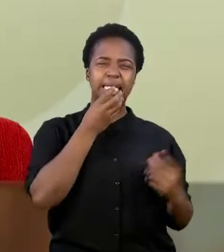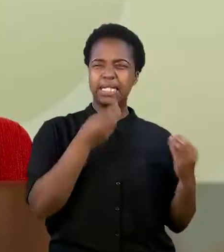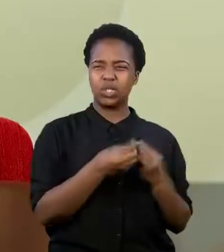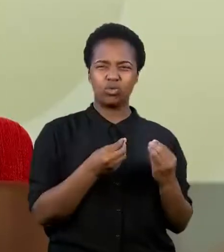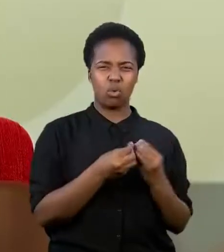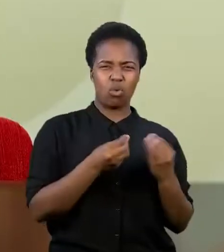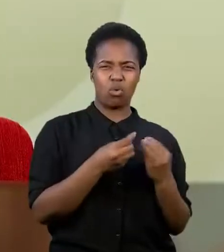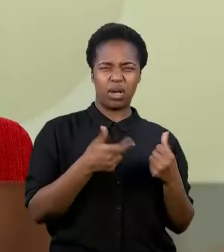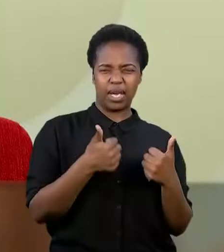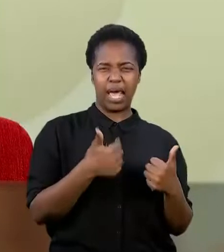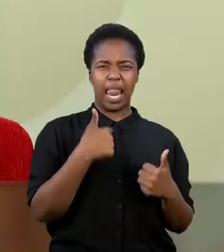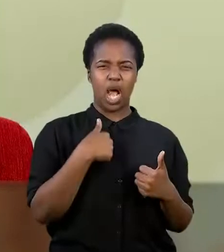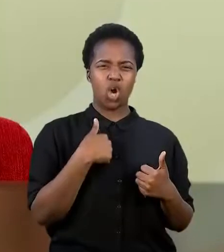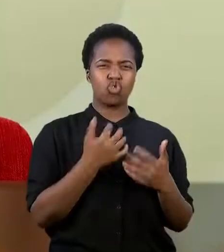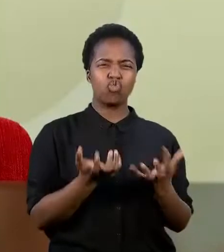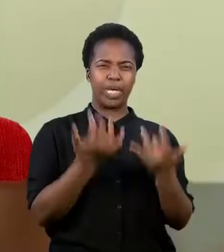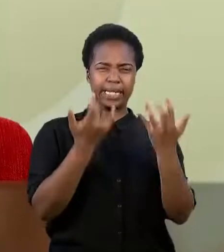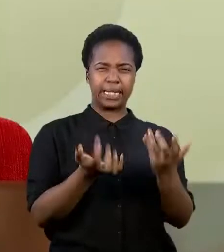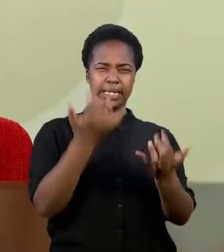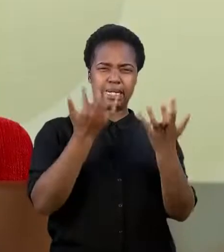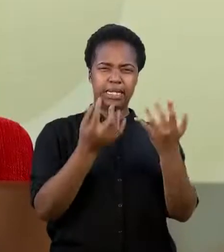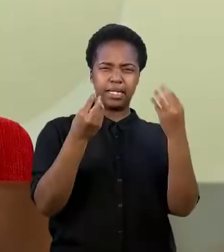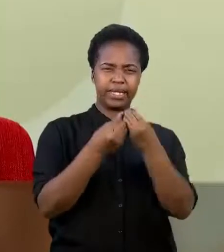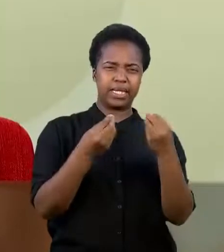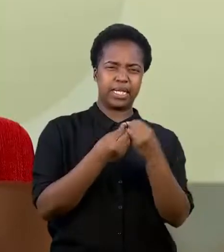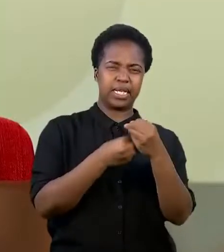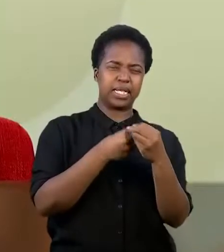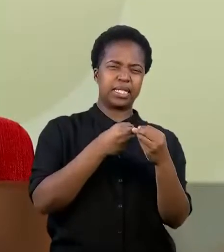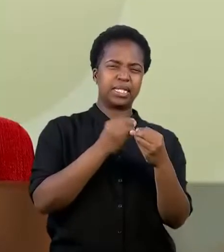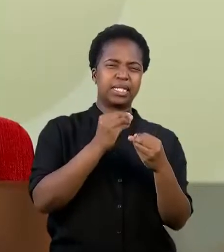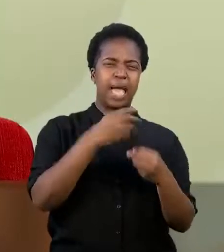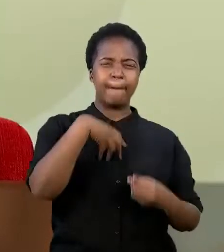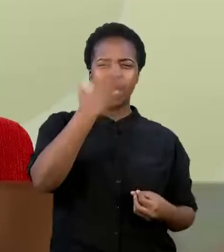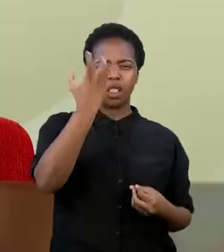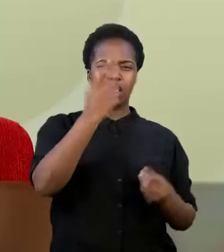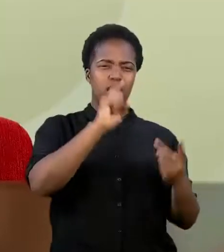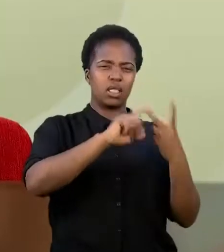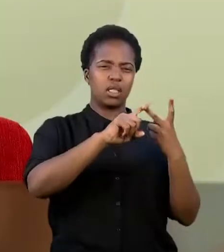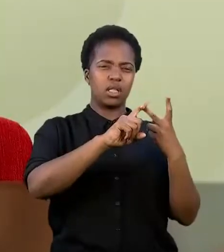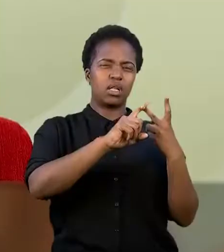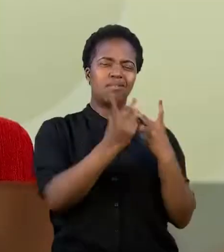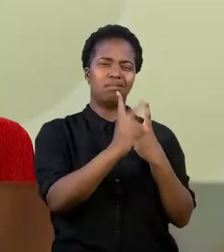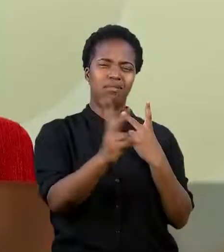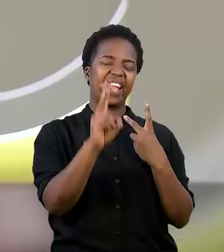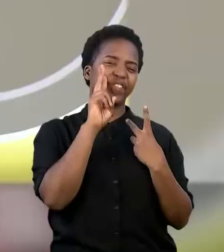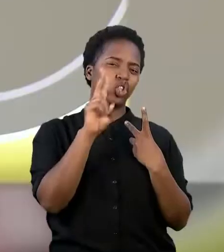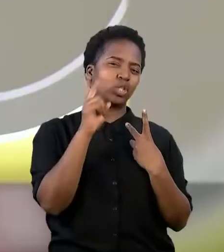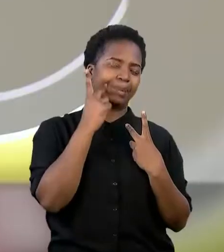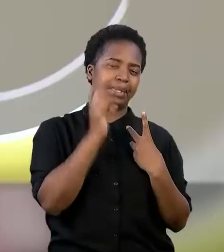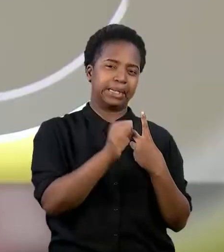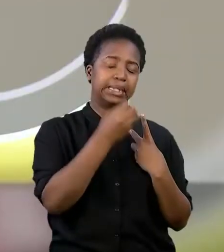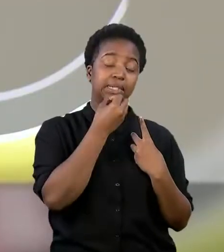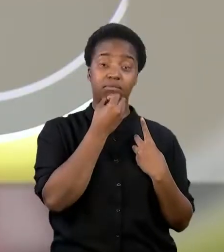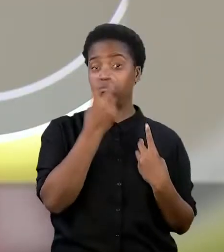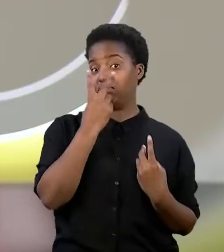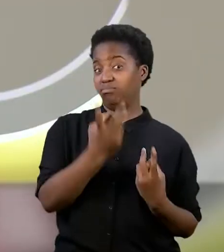it didn't totete lot of like the greener all you know bronco apples and all those things wa bona